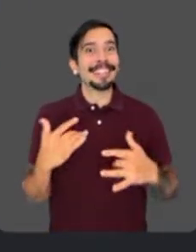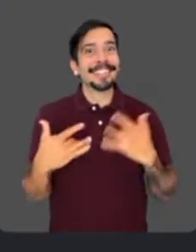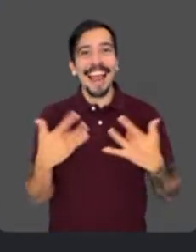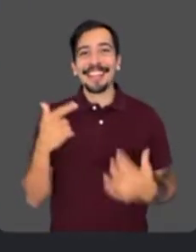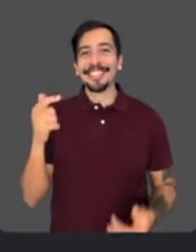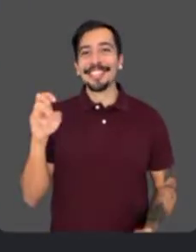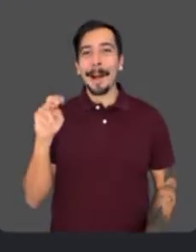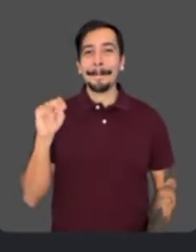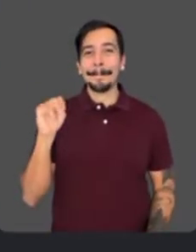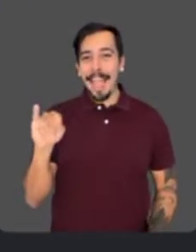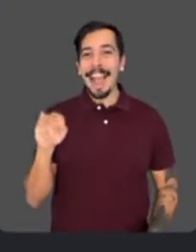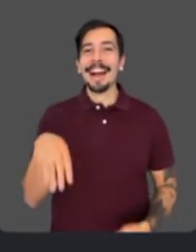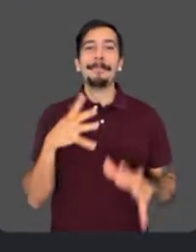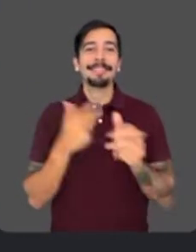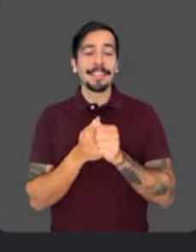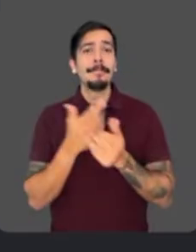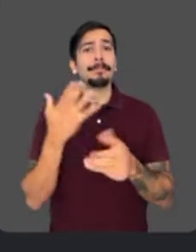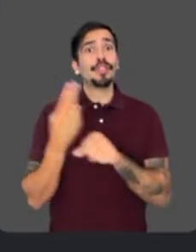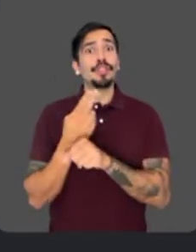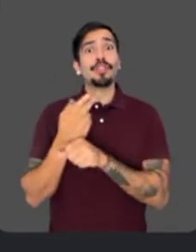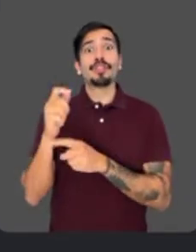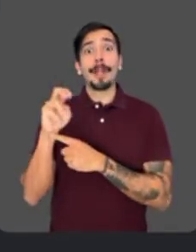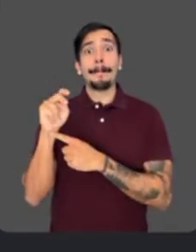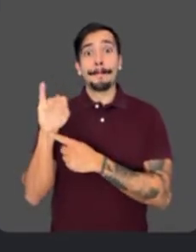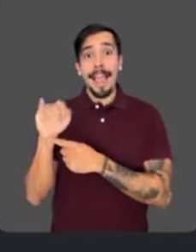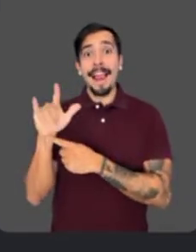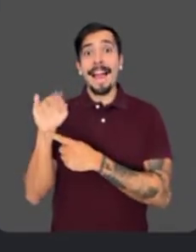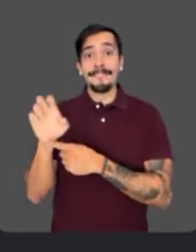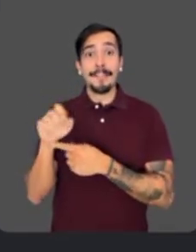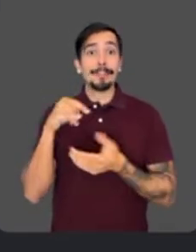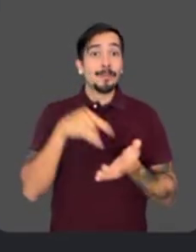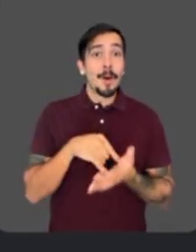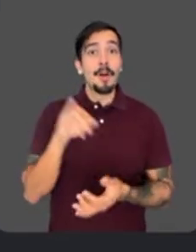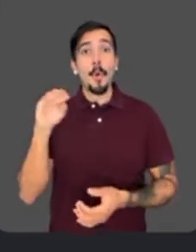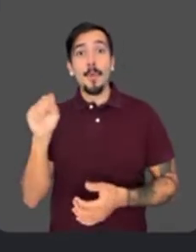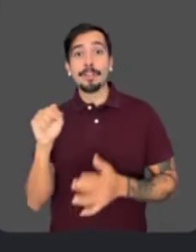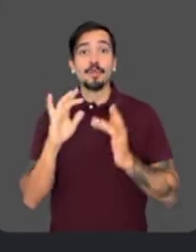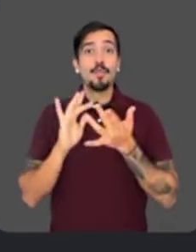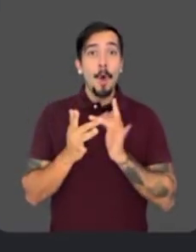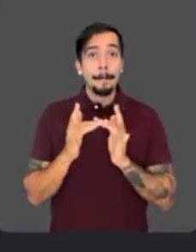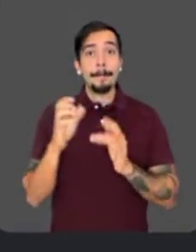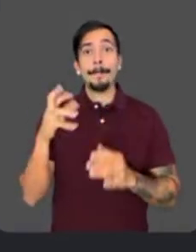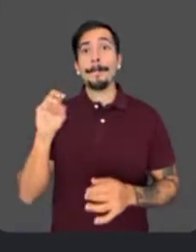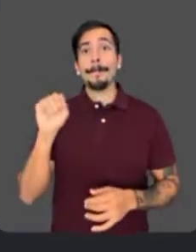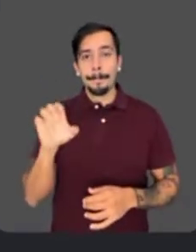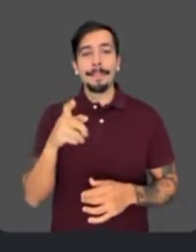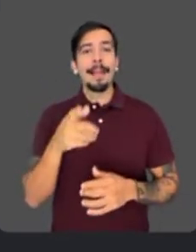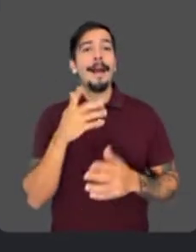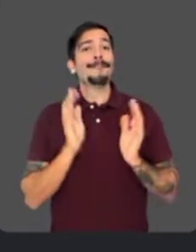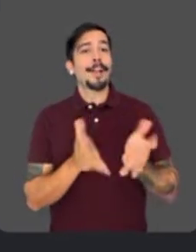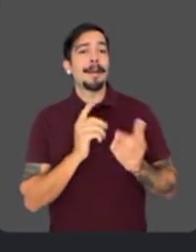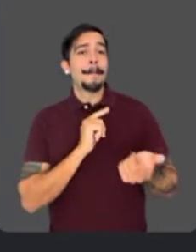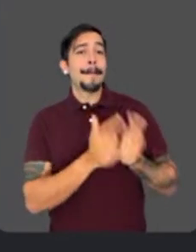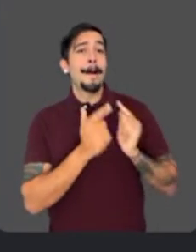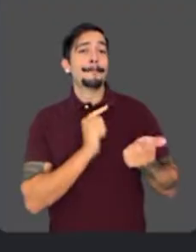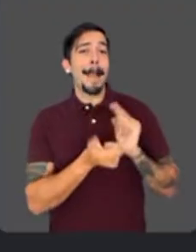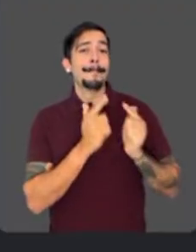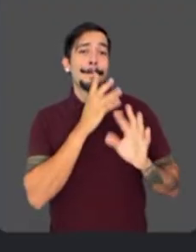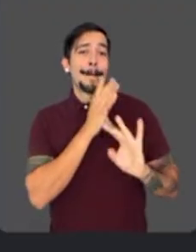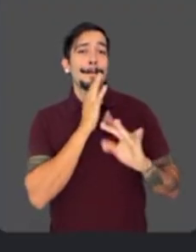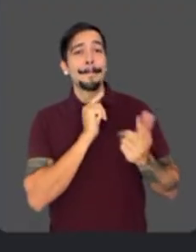Now, for an exciting Gemini update. You might have used Gemini Live on Android, iOS, or Chrome, which allows you to have a